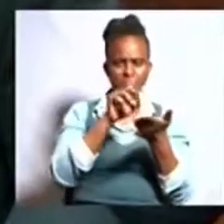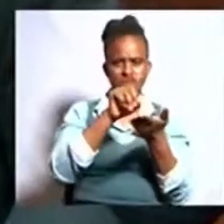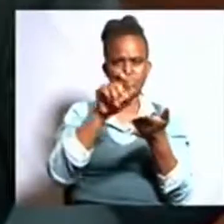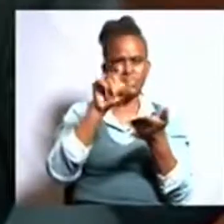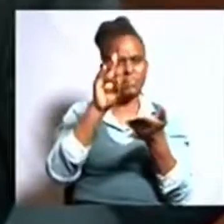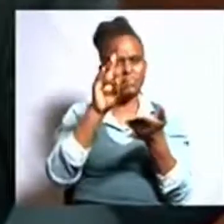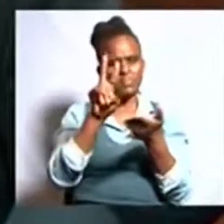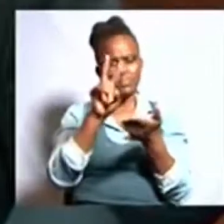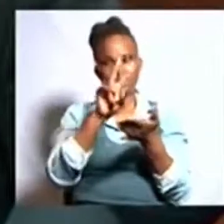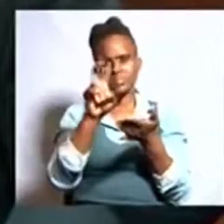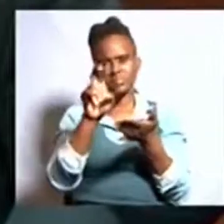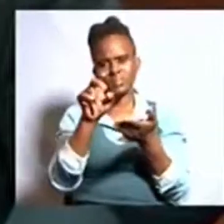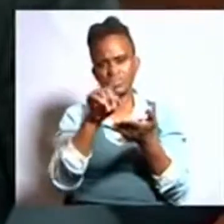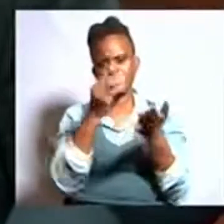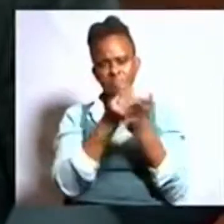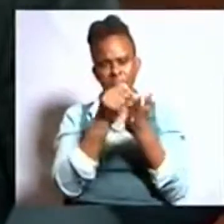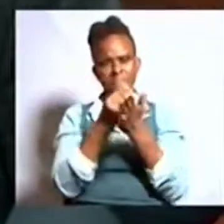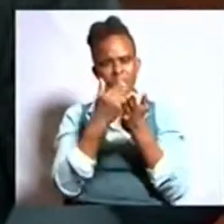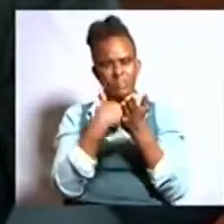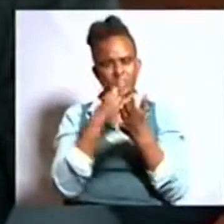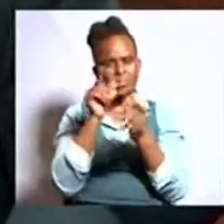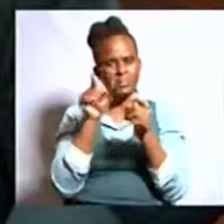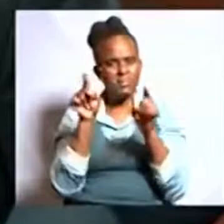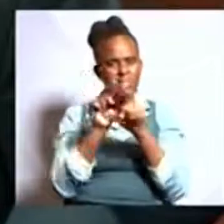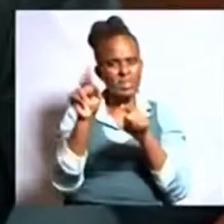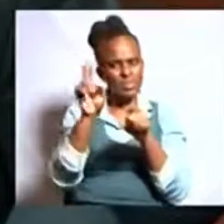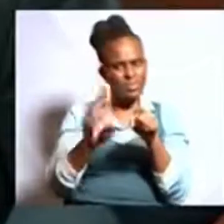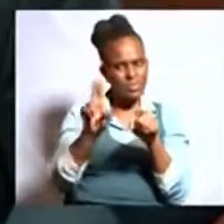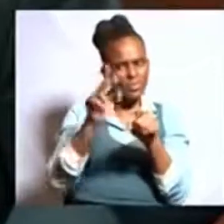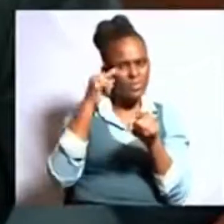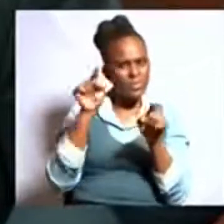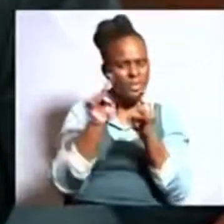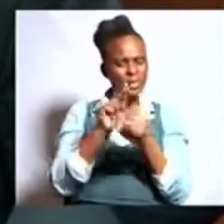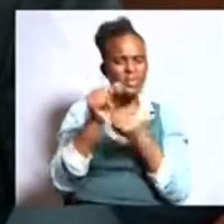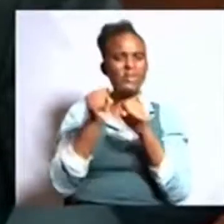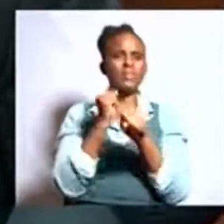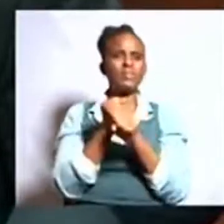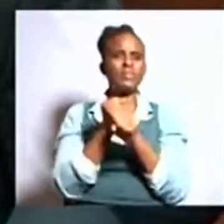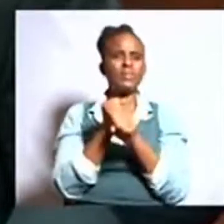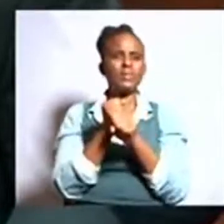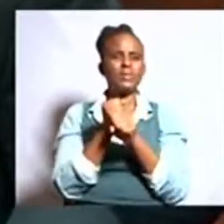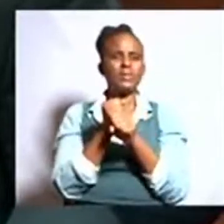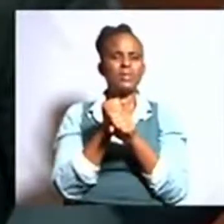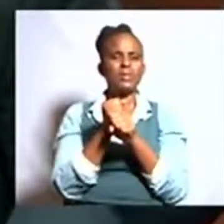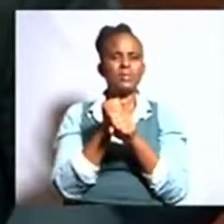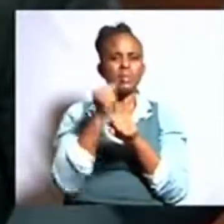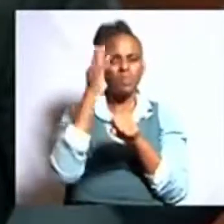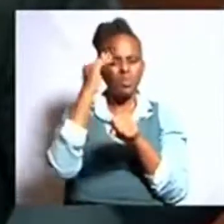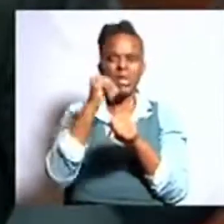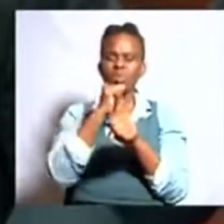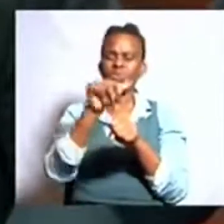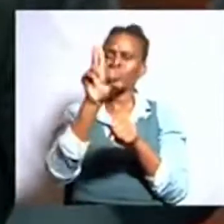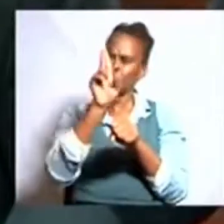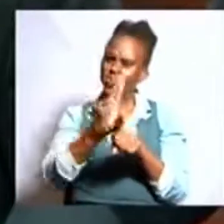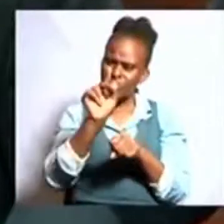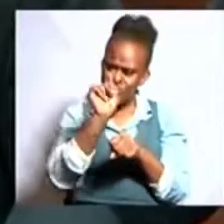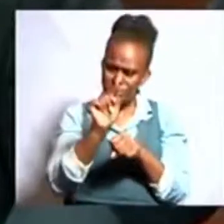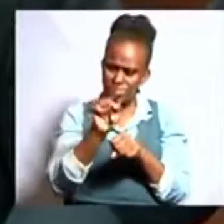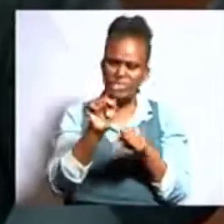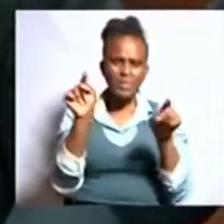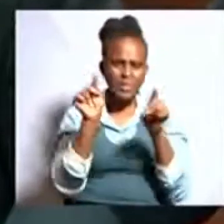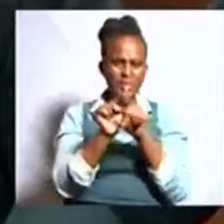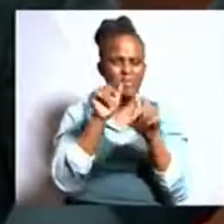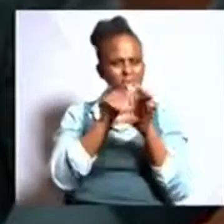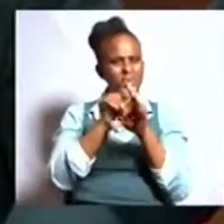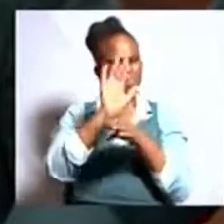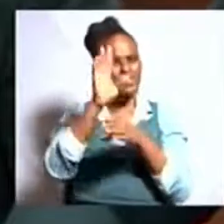3,172,200. These money have a cycle, and they are meant to be spent for that particular year. Why didn't they spend in that